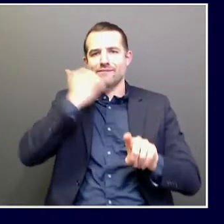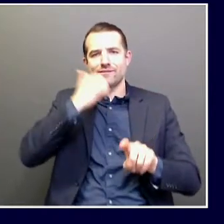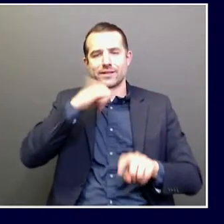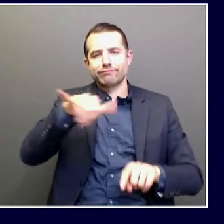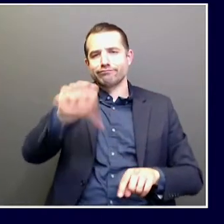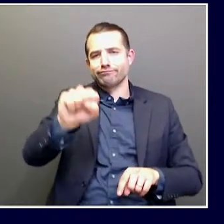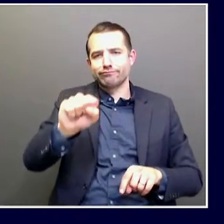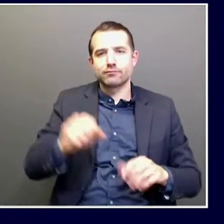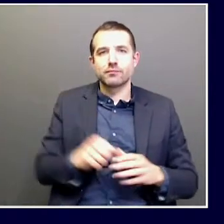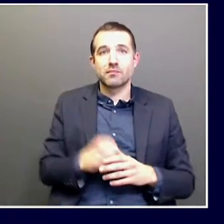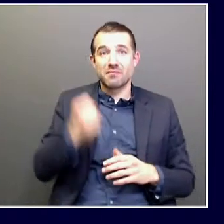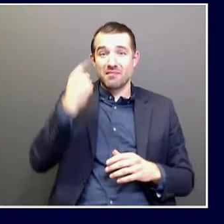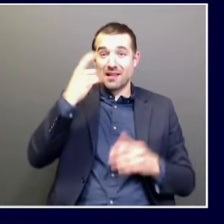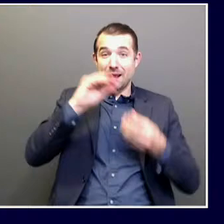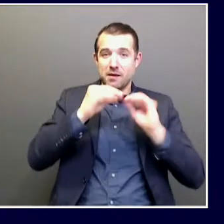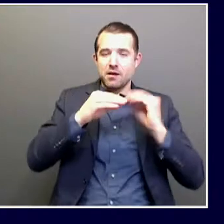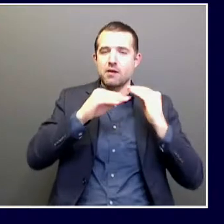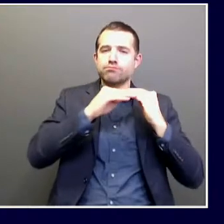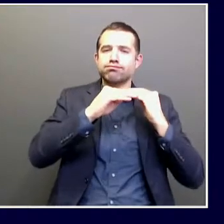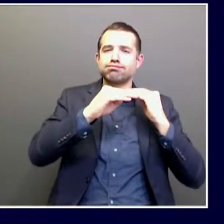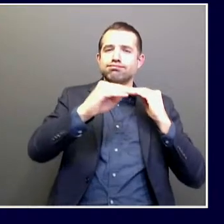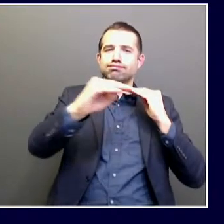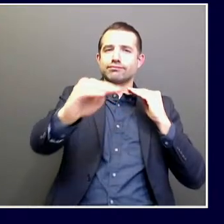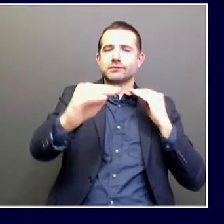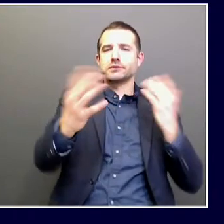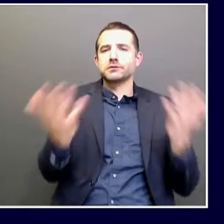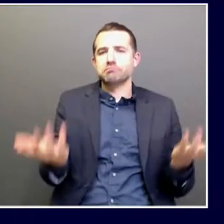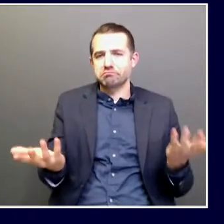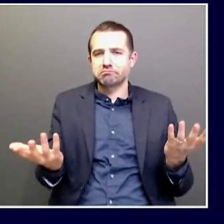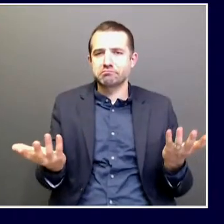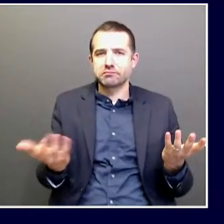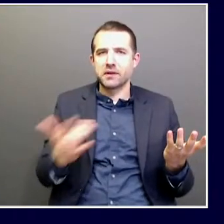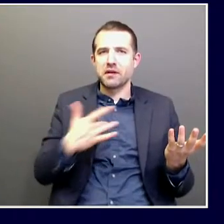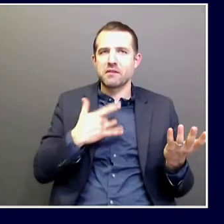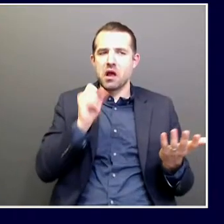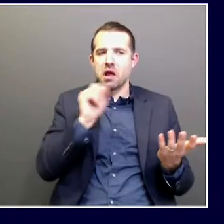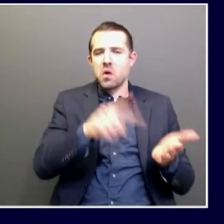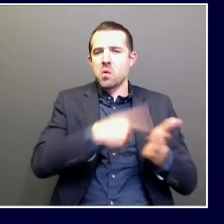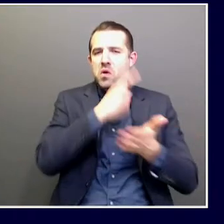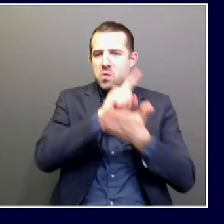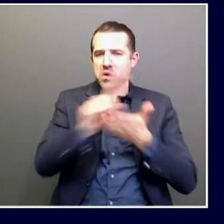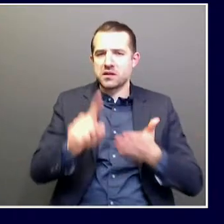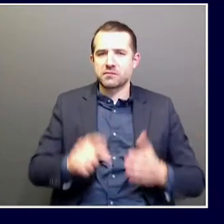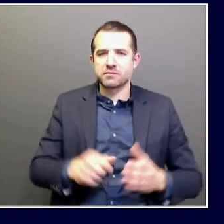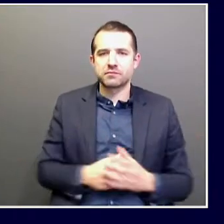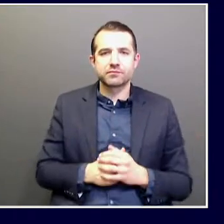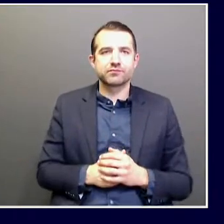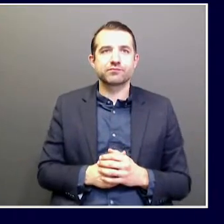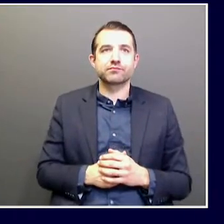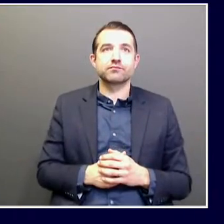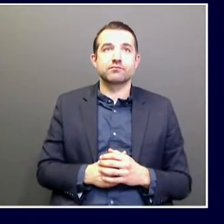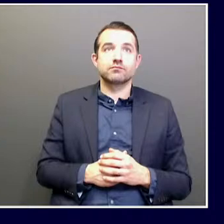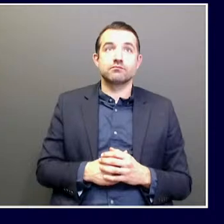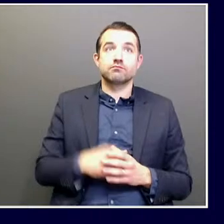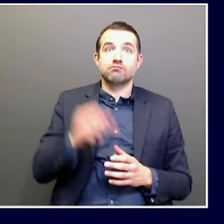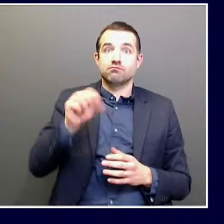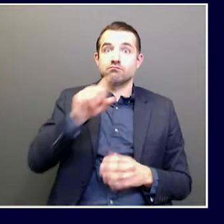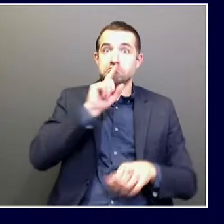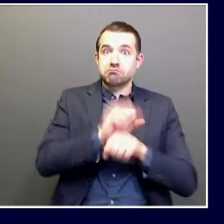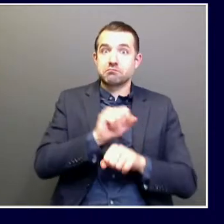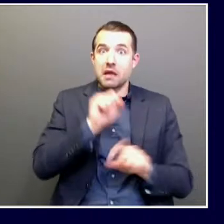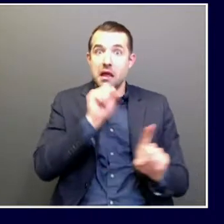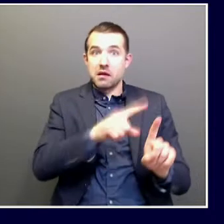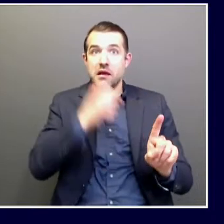ventilator, for example, because it means we can move ventilators around if we needed to. With this number, given the stability and given the demands